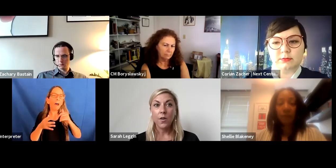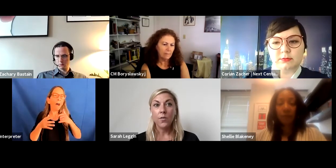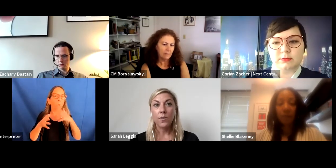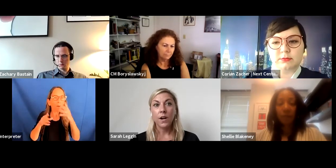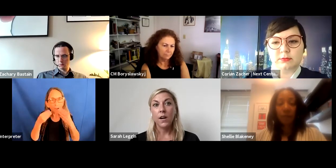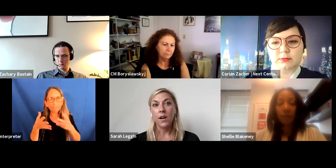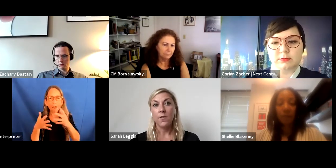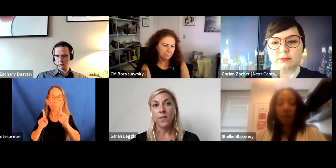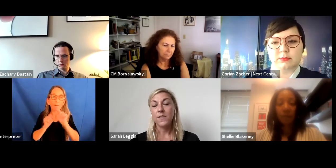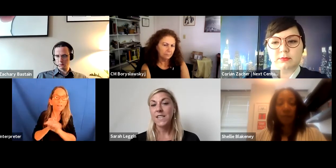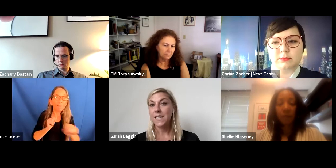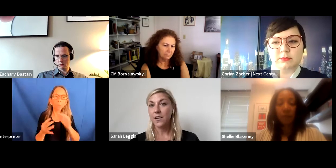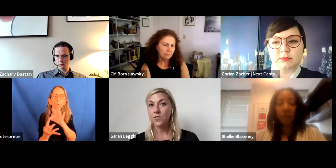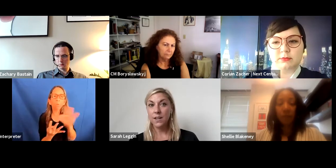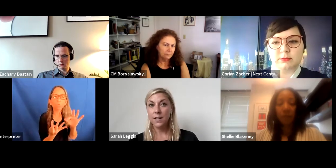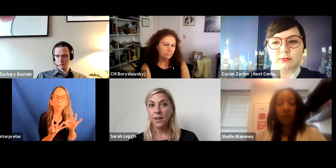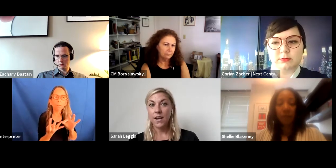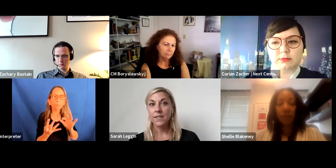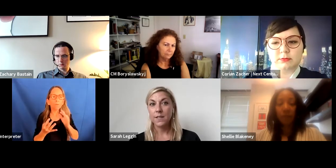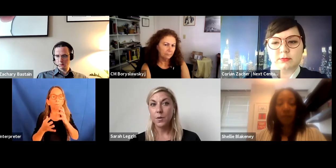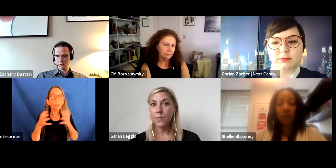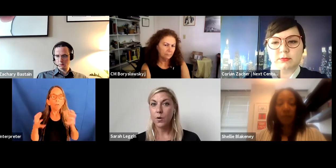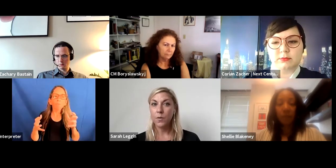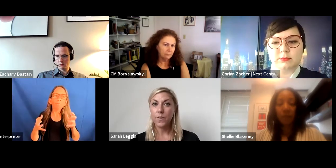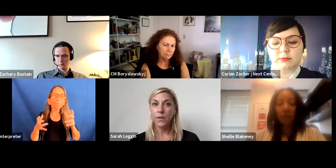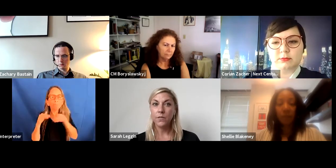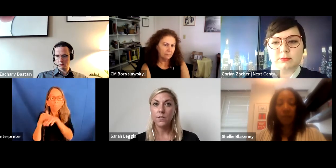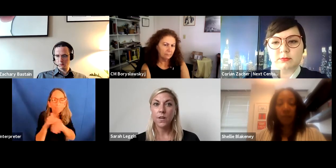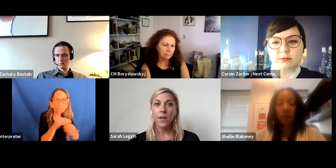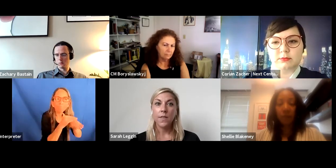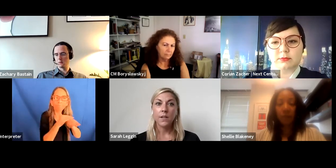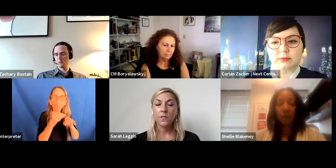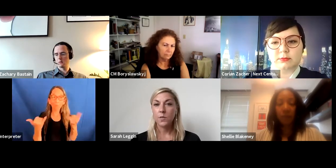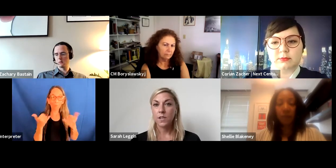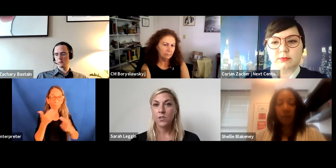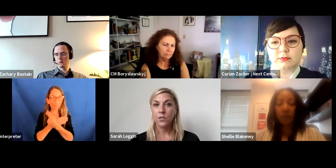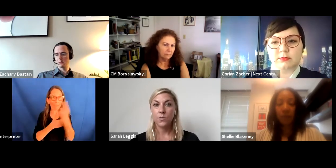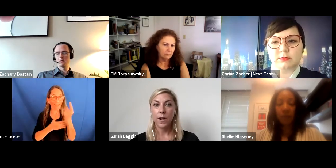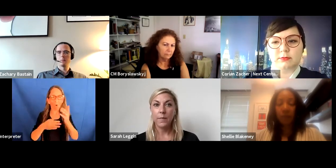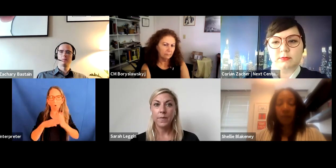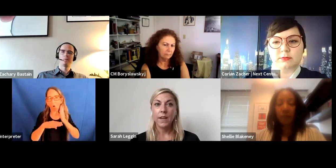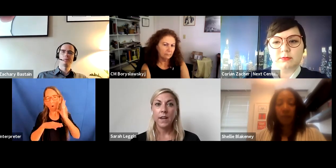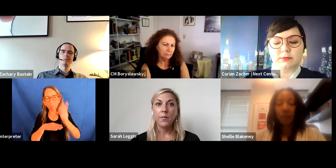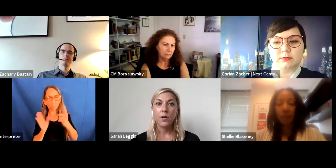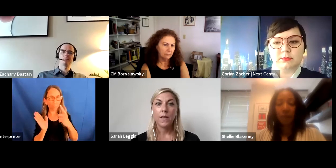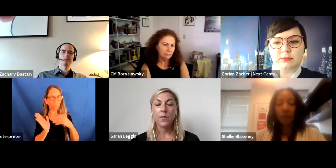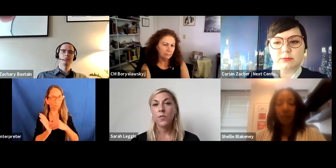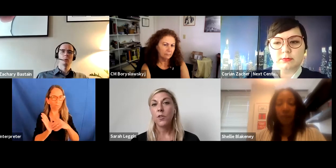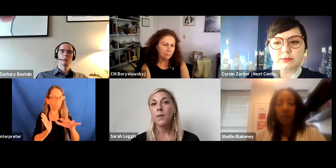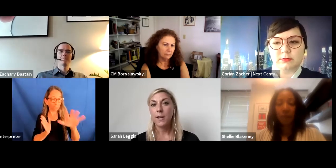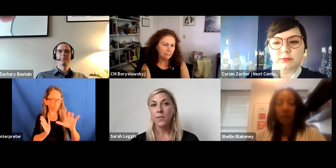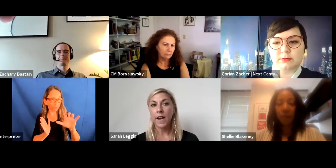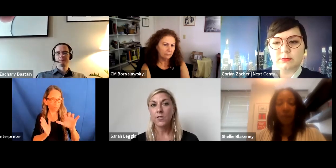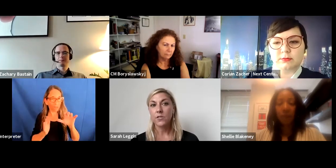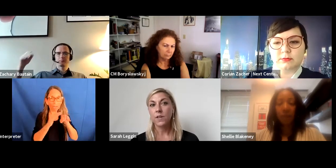are over 1,500 accessible mobile phones that consumers can choose from, and more than